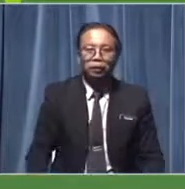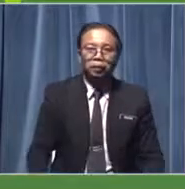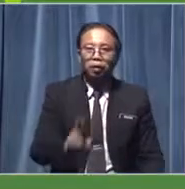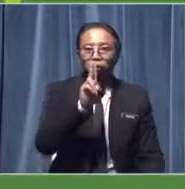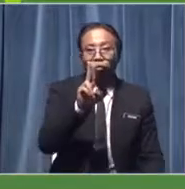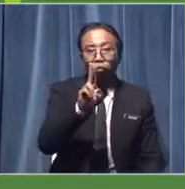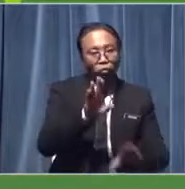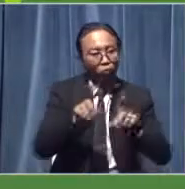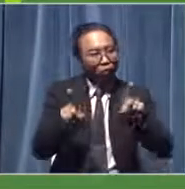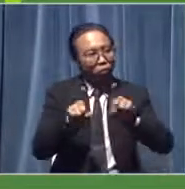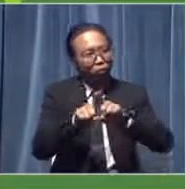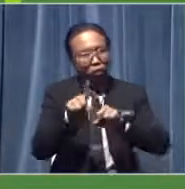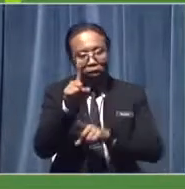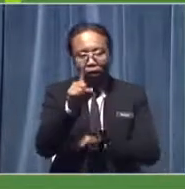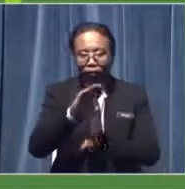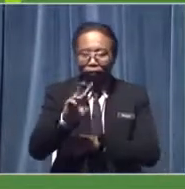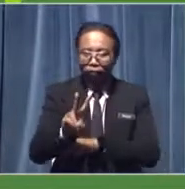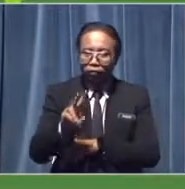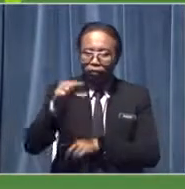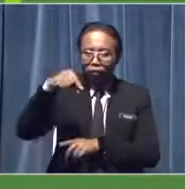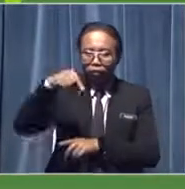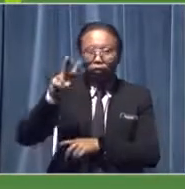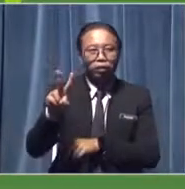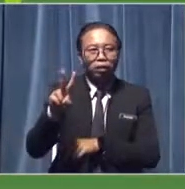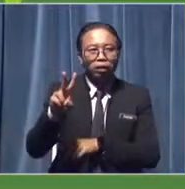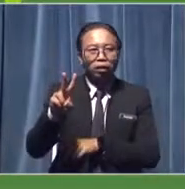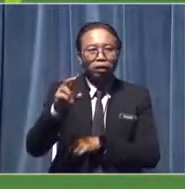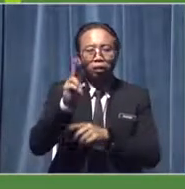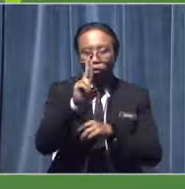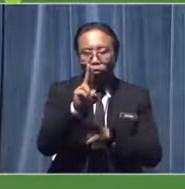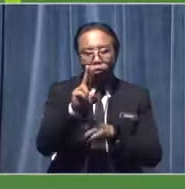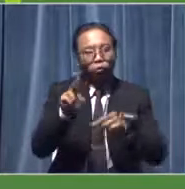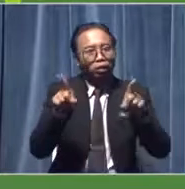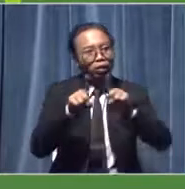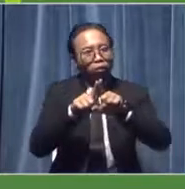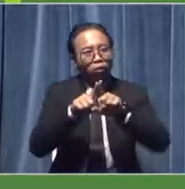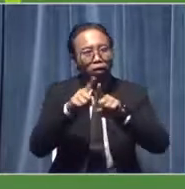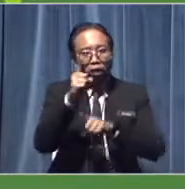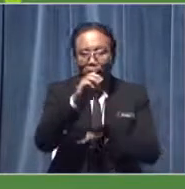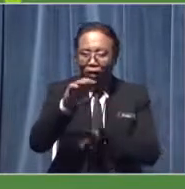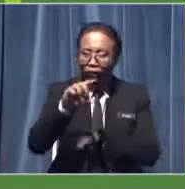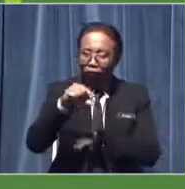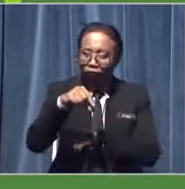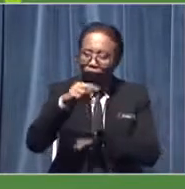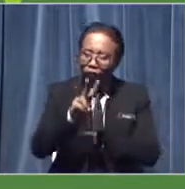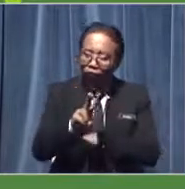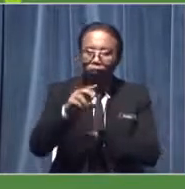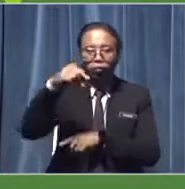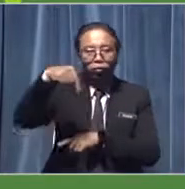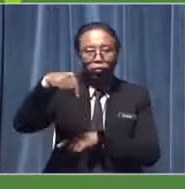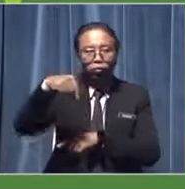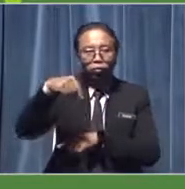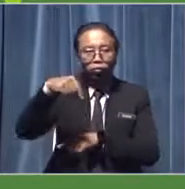equal half QV, U equals half Q square over